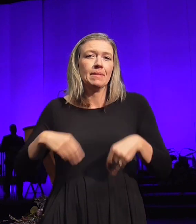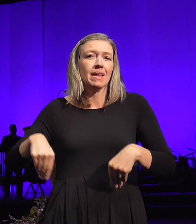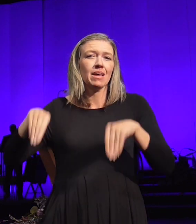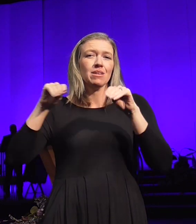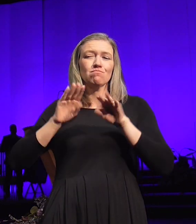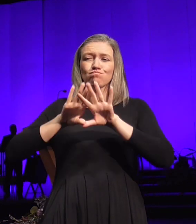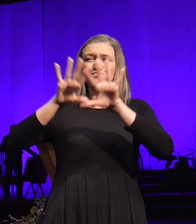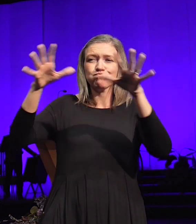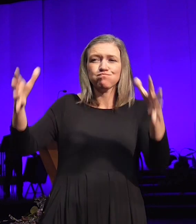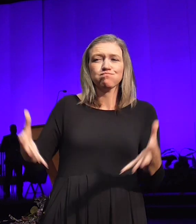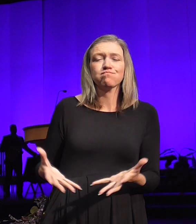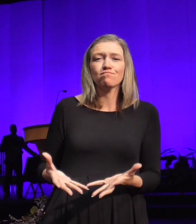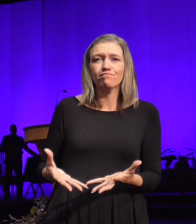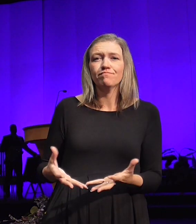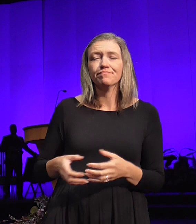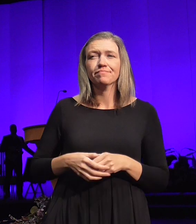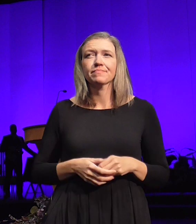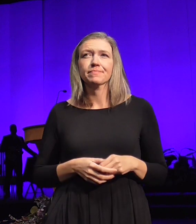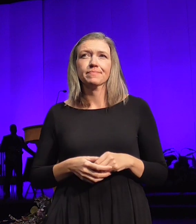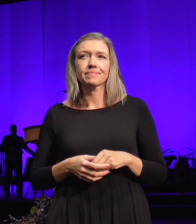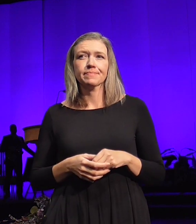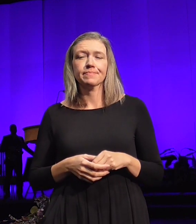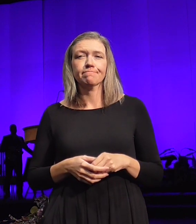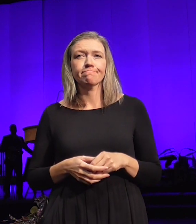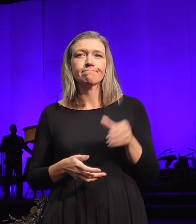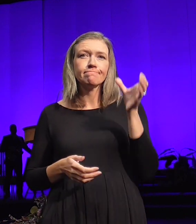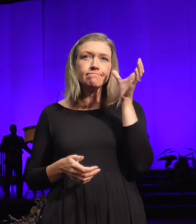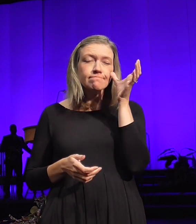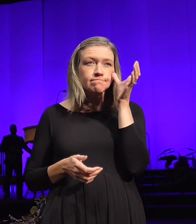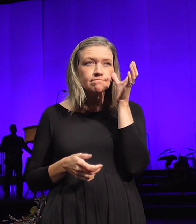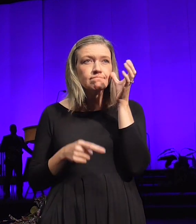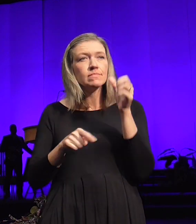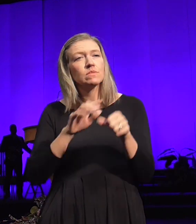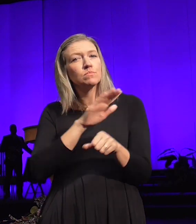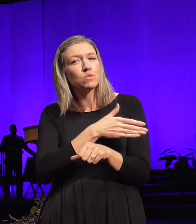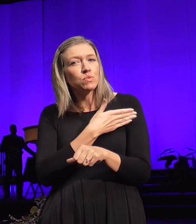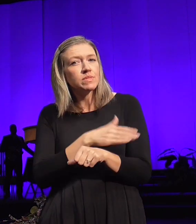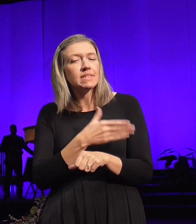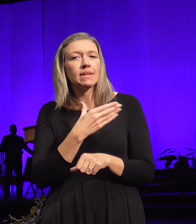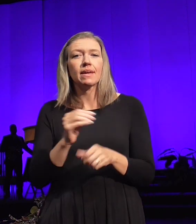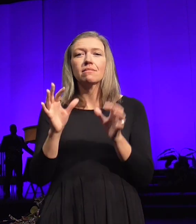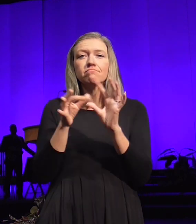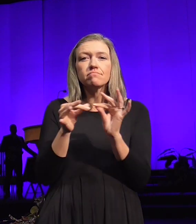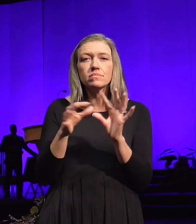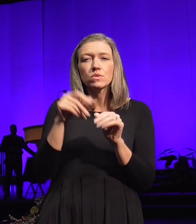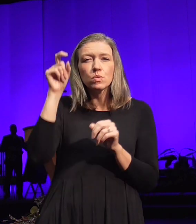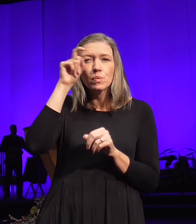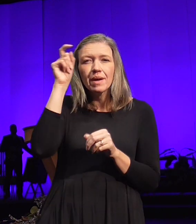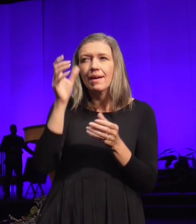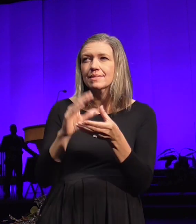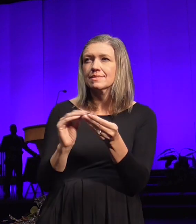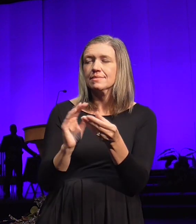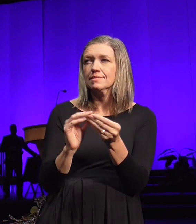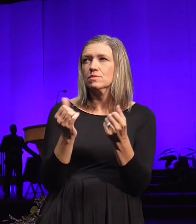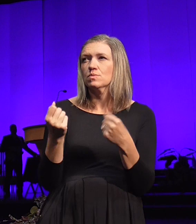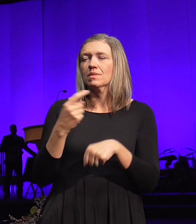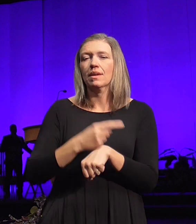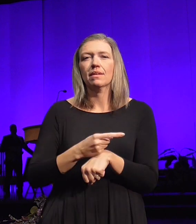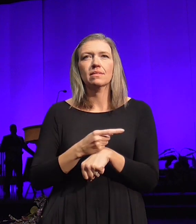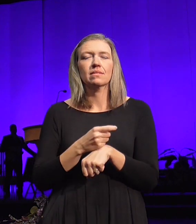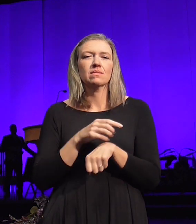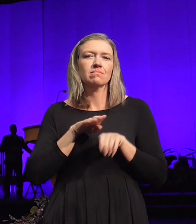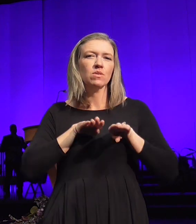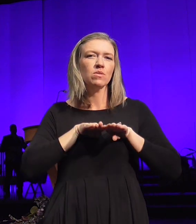And as we listen to the music, the words of wisdom that are shared today, may we allow our hearts to open a